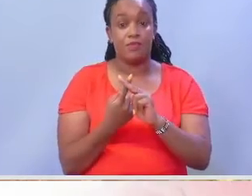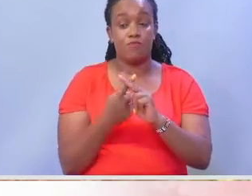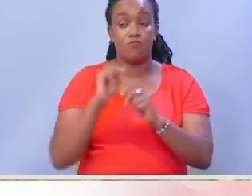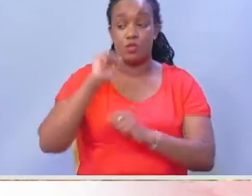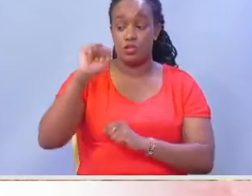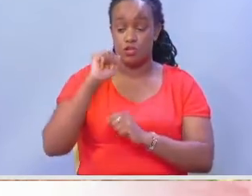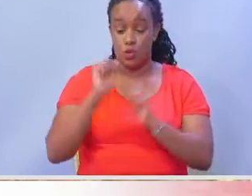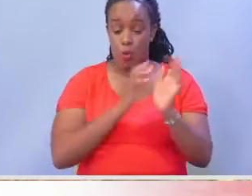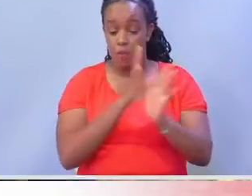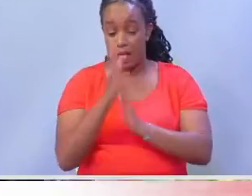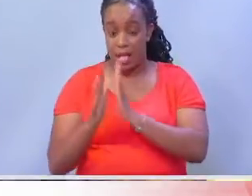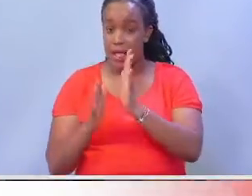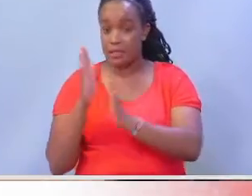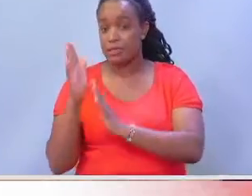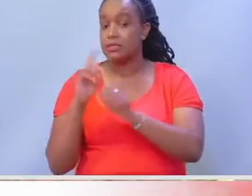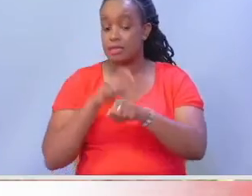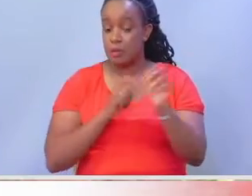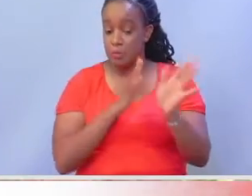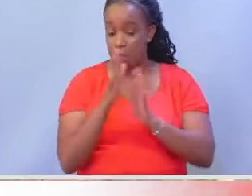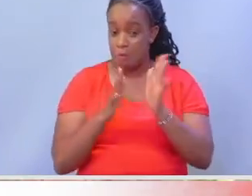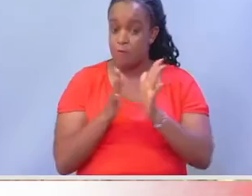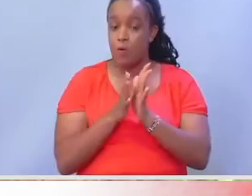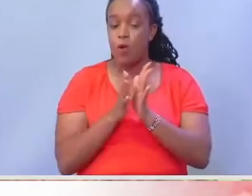head to the next general election.